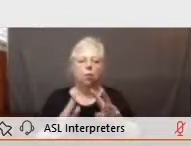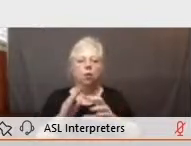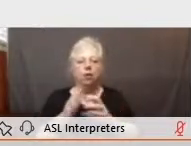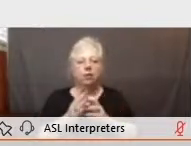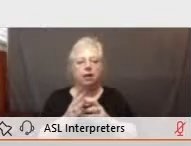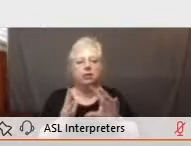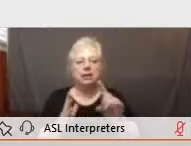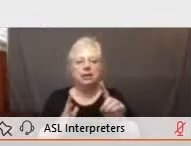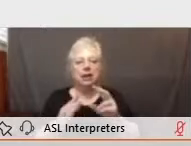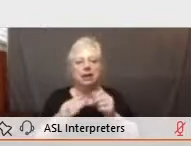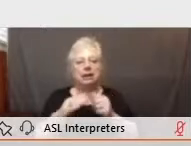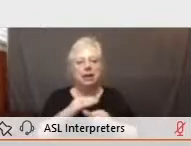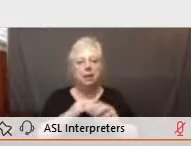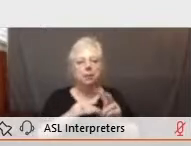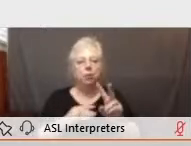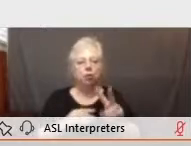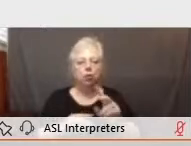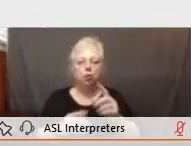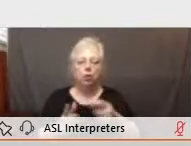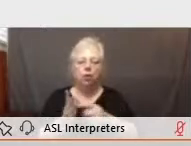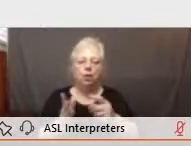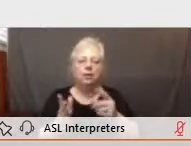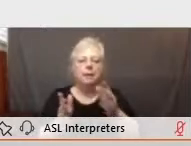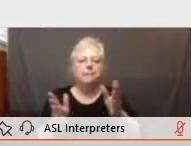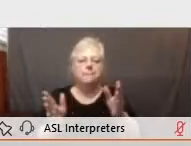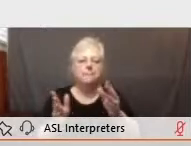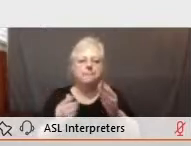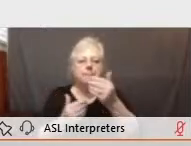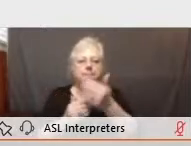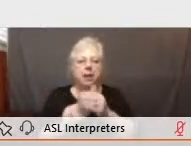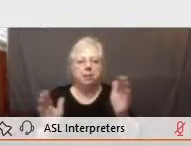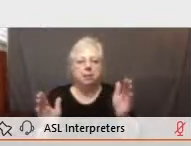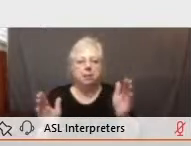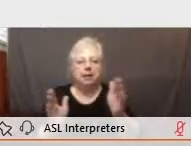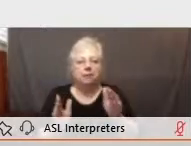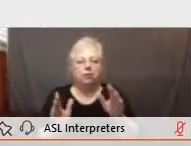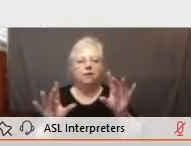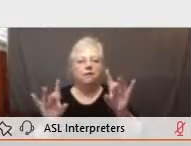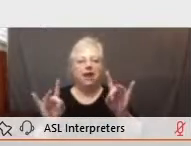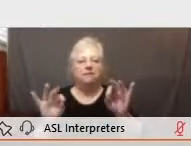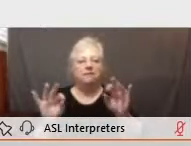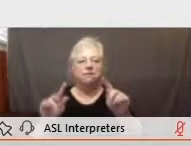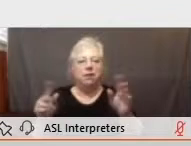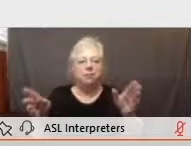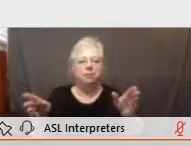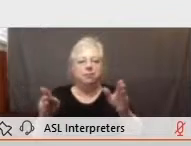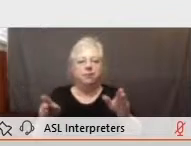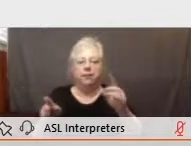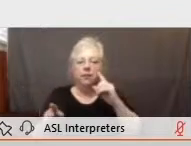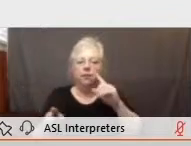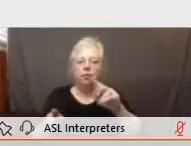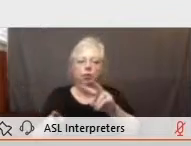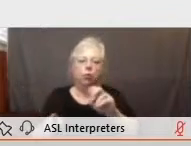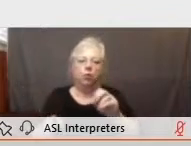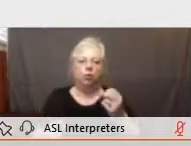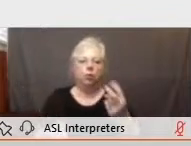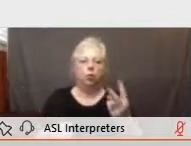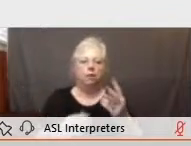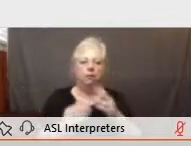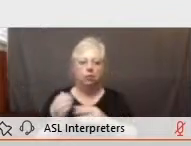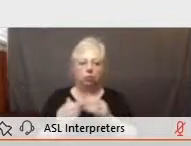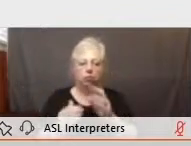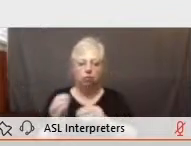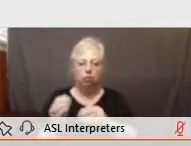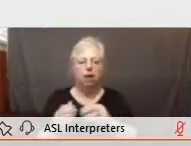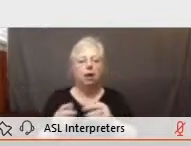2, requires a minimum side yard setback of 8 feet for the 2012 construction.